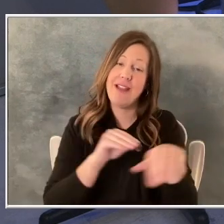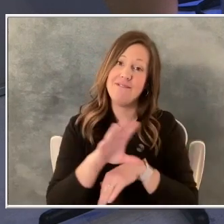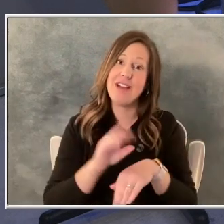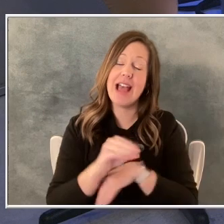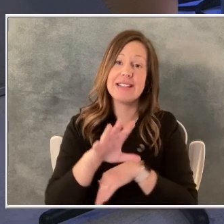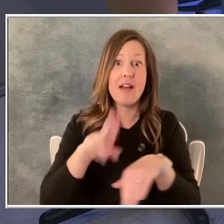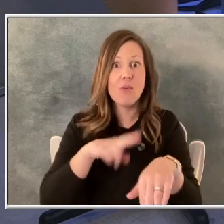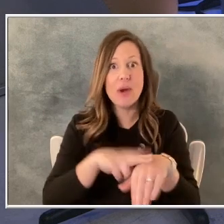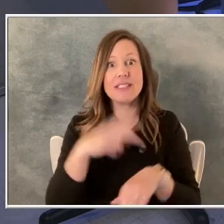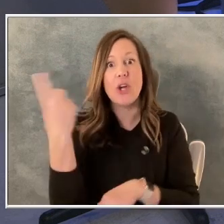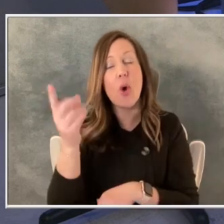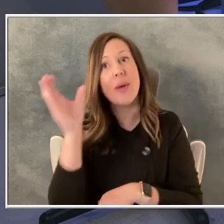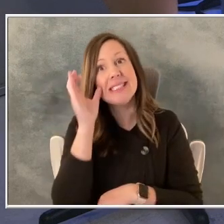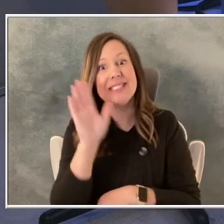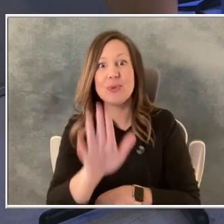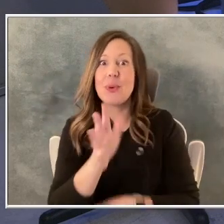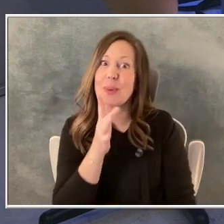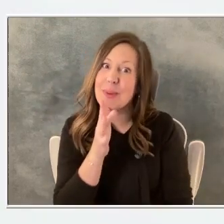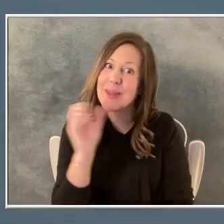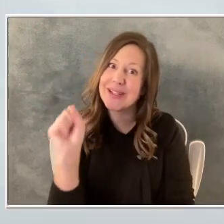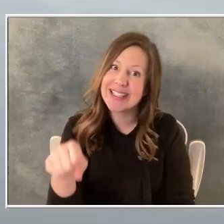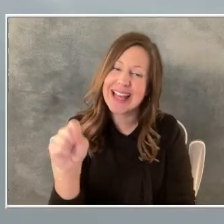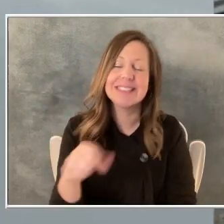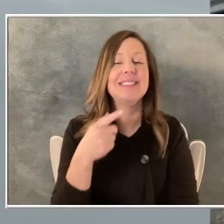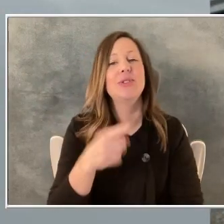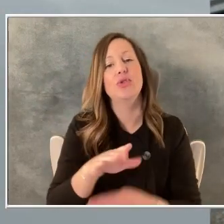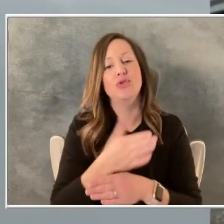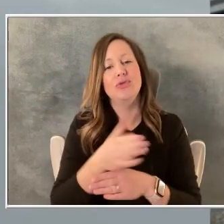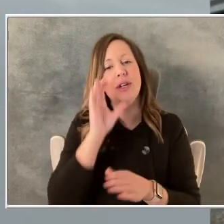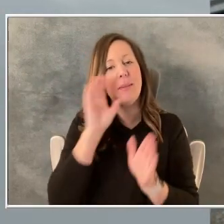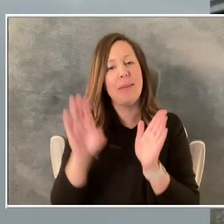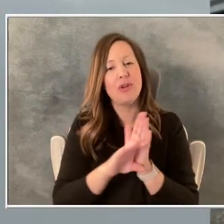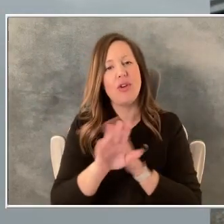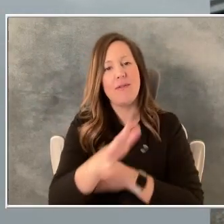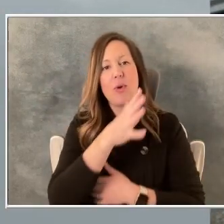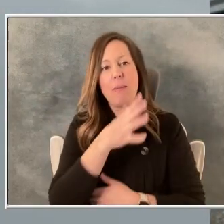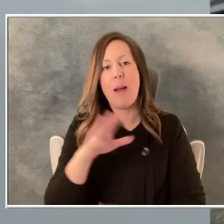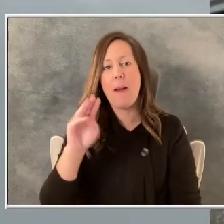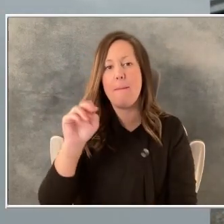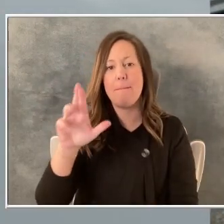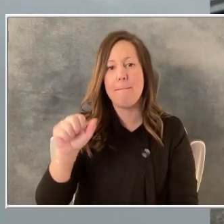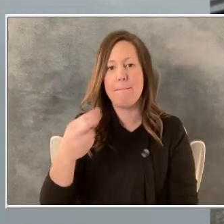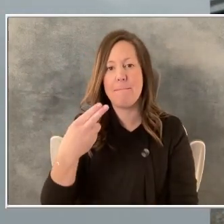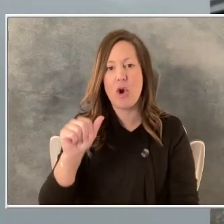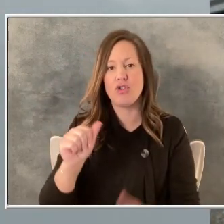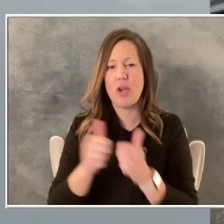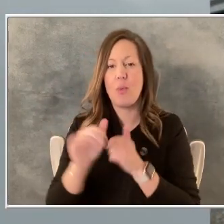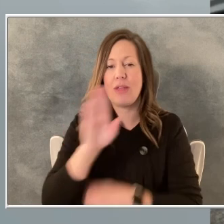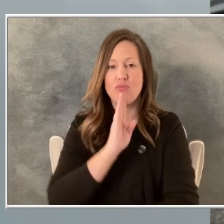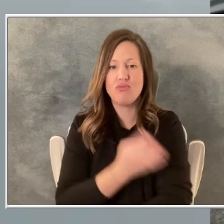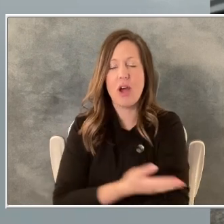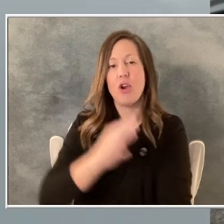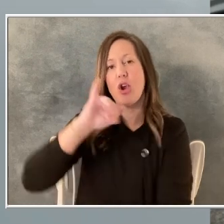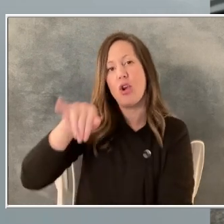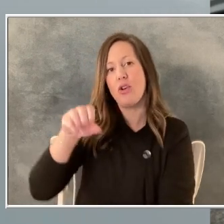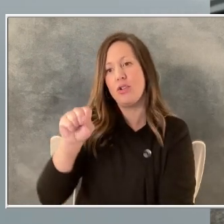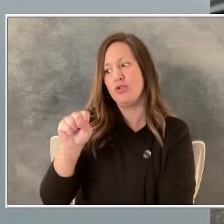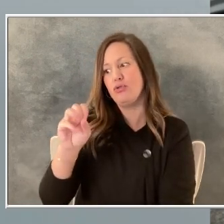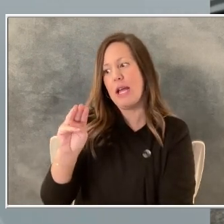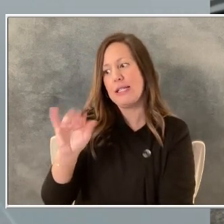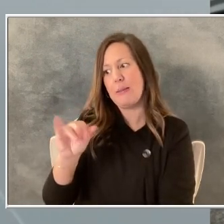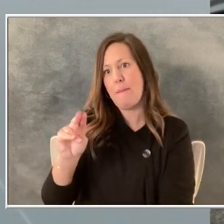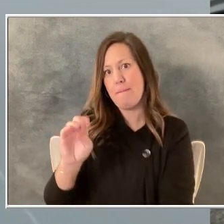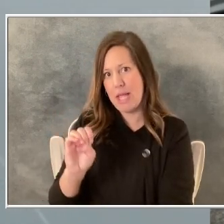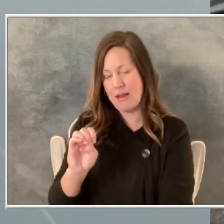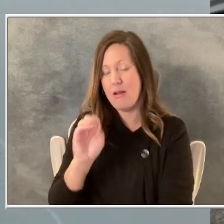your mother. Right. You shared a photo of your mom, Marcia, with your daughter. Is this Jasmine? This is Jasmine. Marcia and Jasmine. So it was mom who